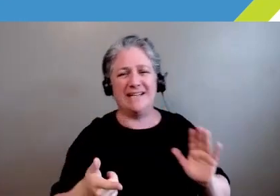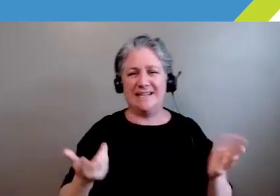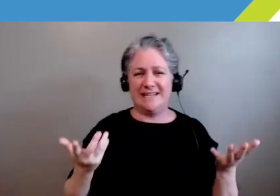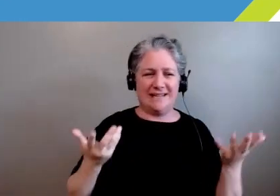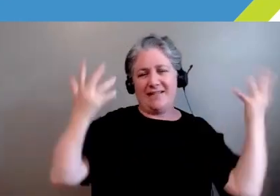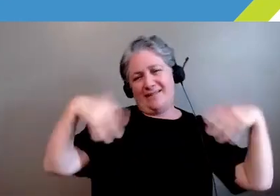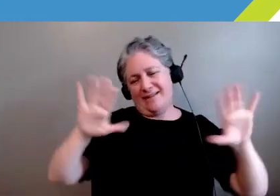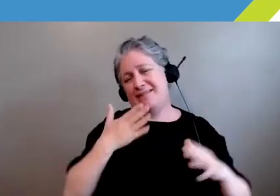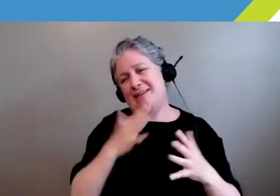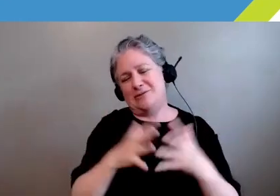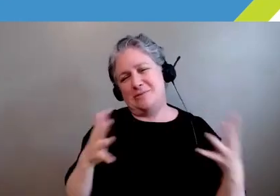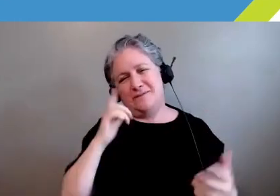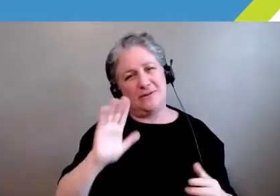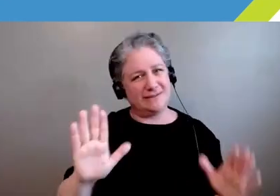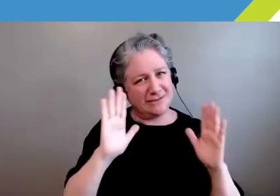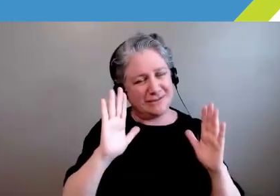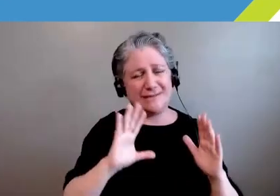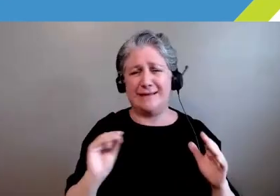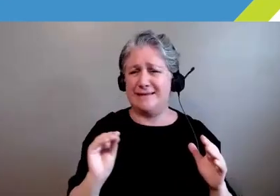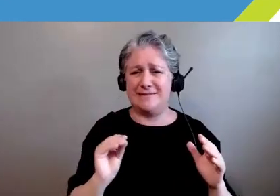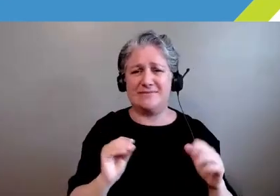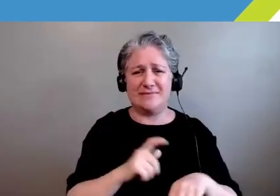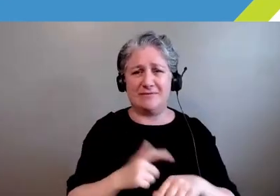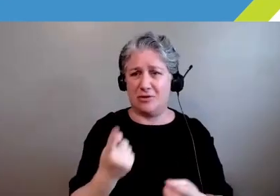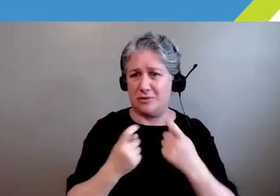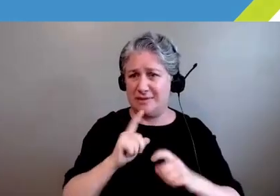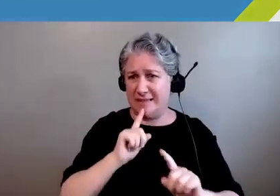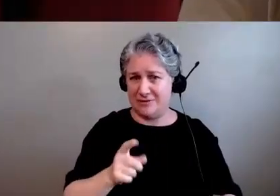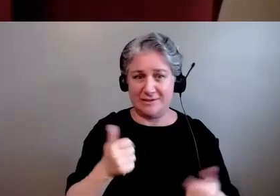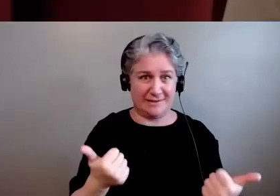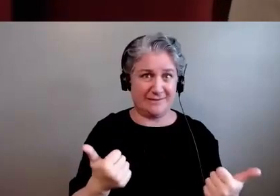That was essentially it. So thank you so much for your attention, and I think we have some time for Q&A.